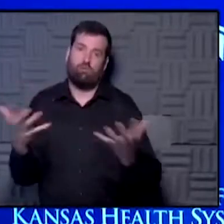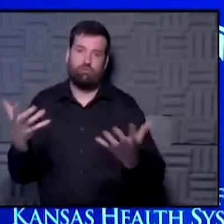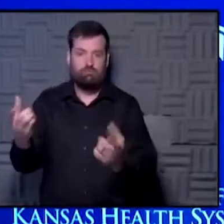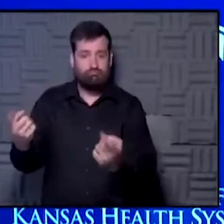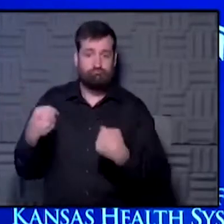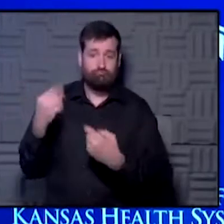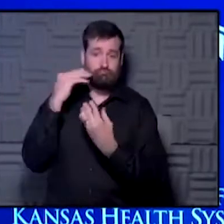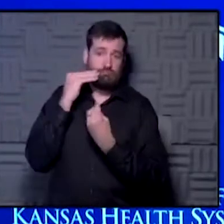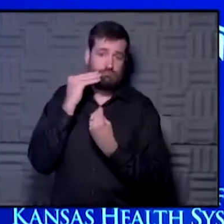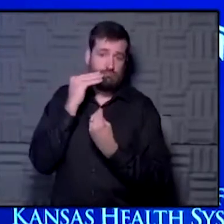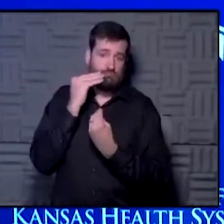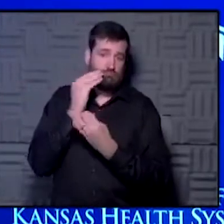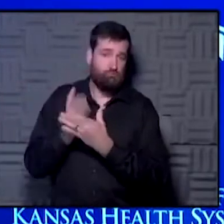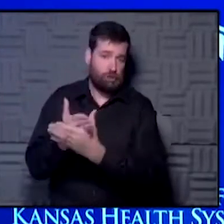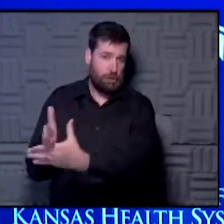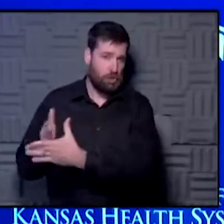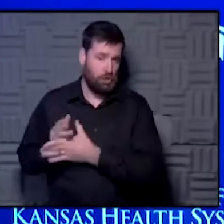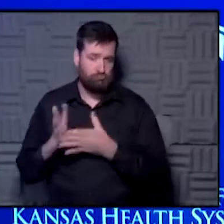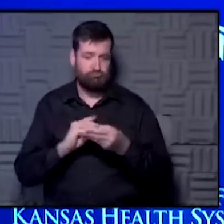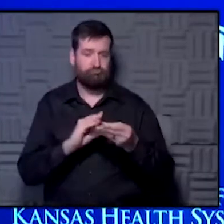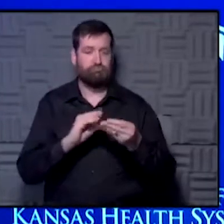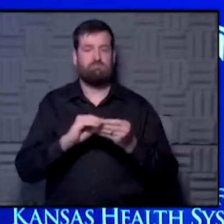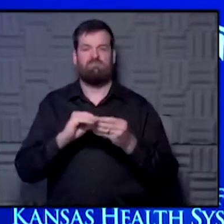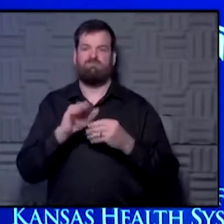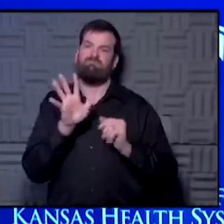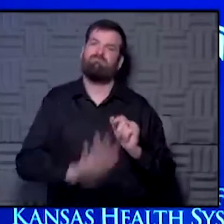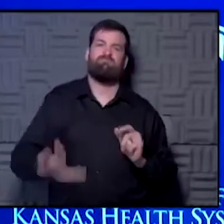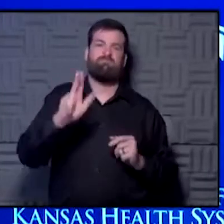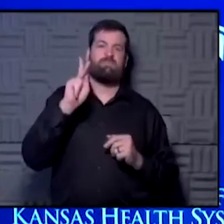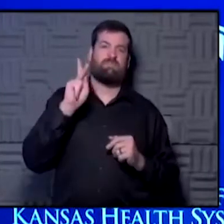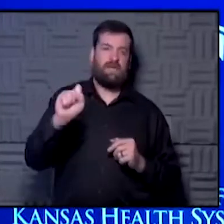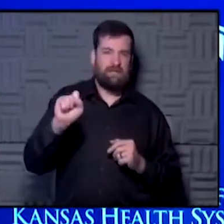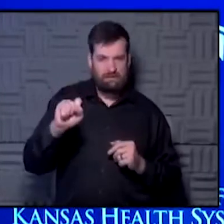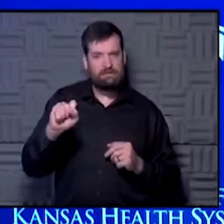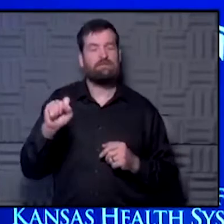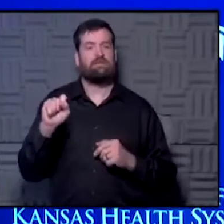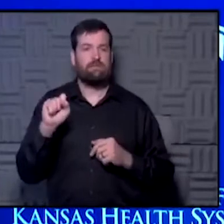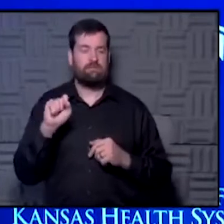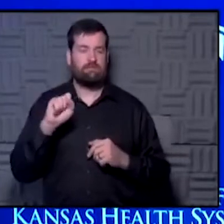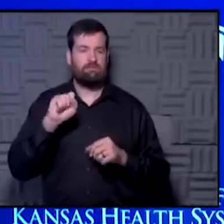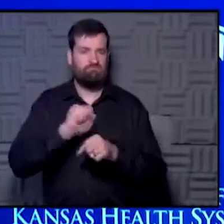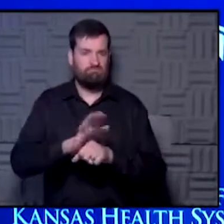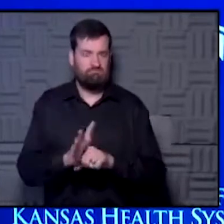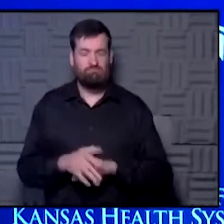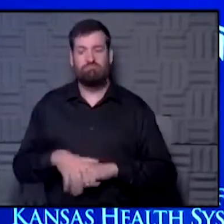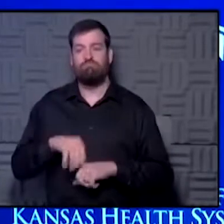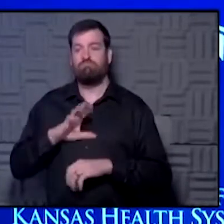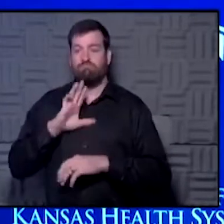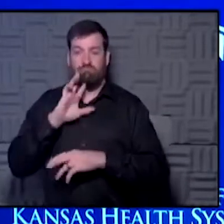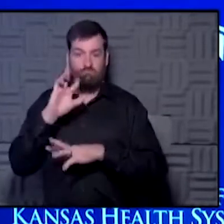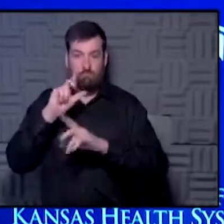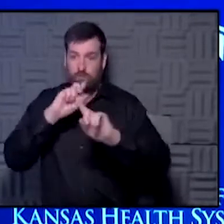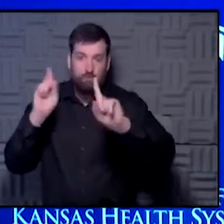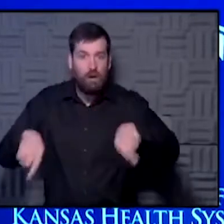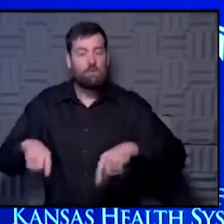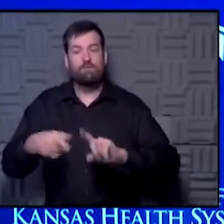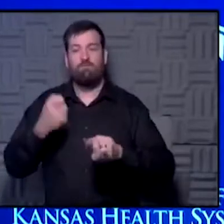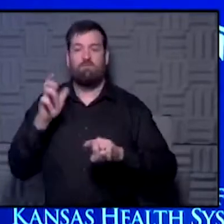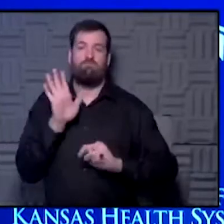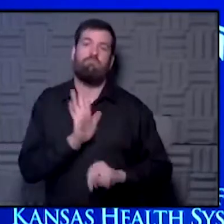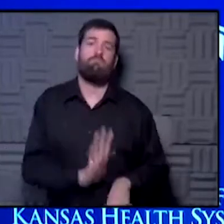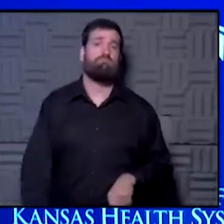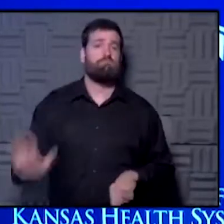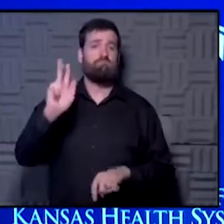of COVID-19 in Greater Kansas and the response that has been mounted by the CARE Collaborative, which is a